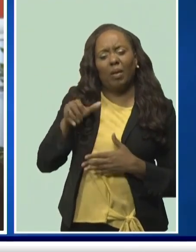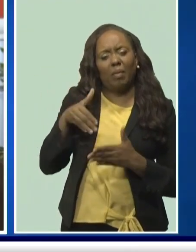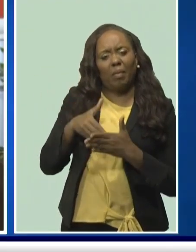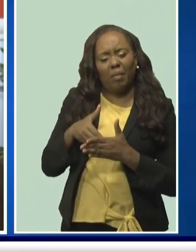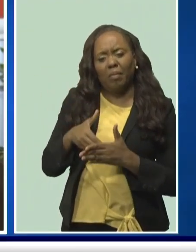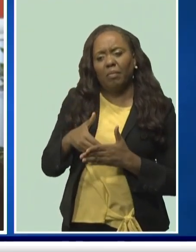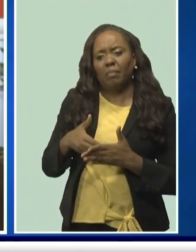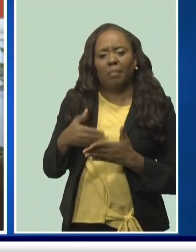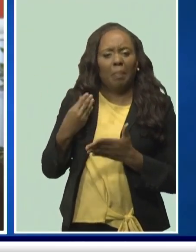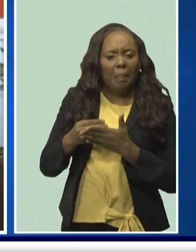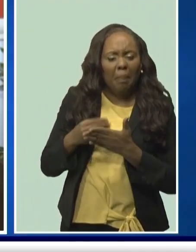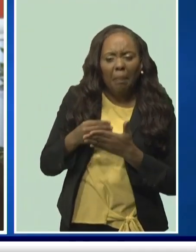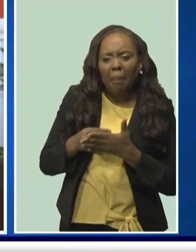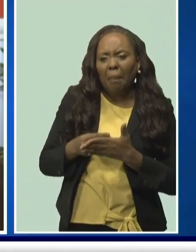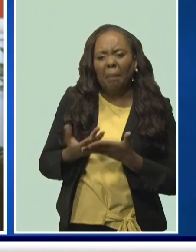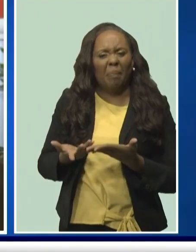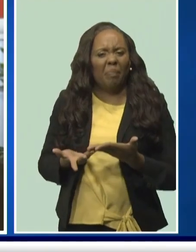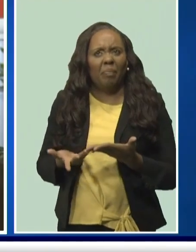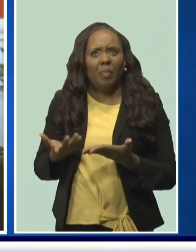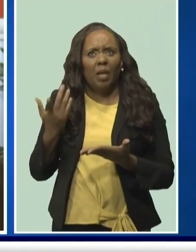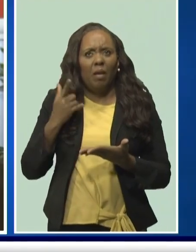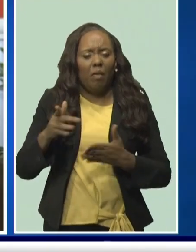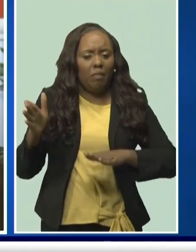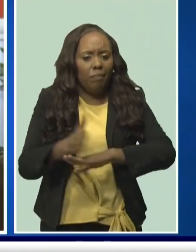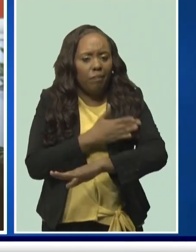the surroundings and the equipment.